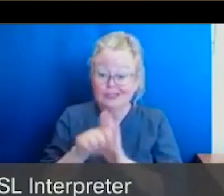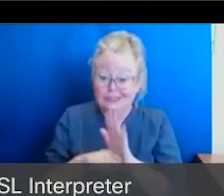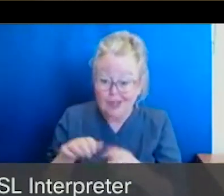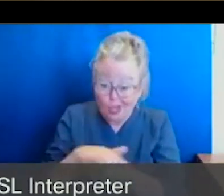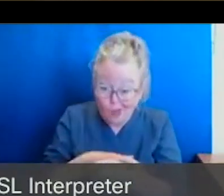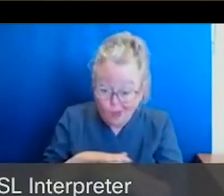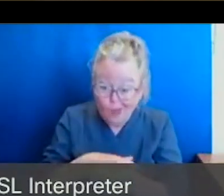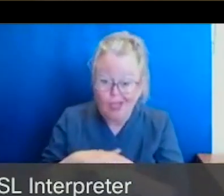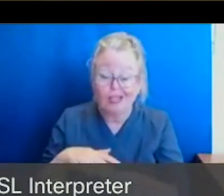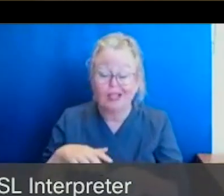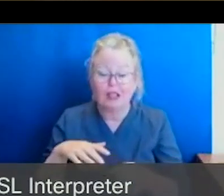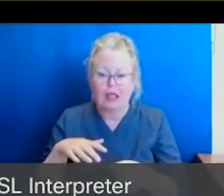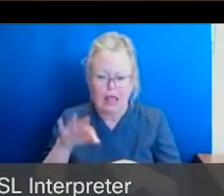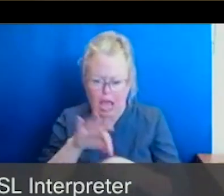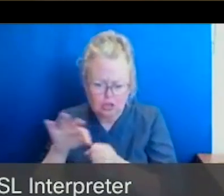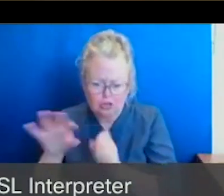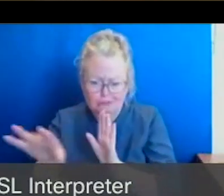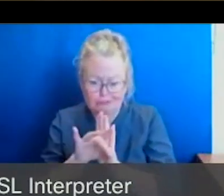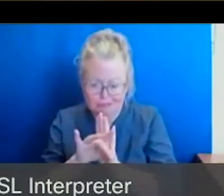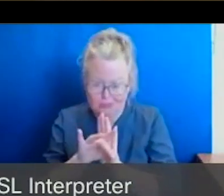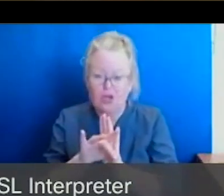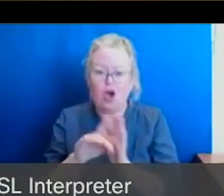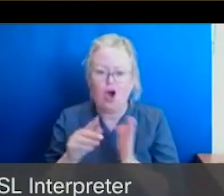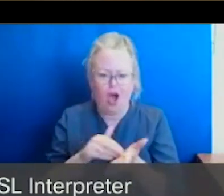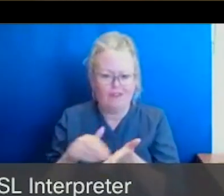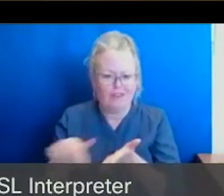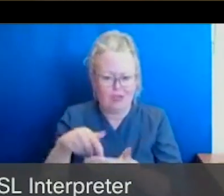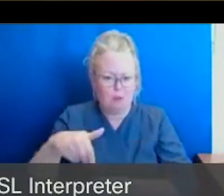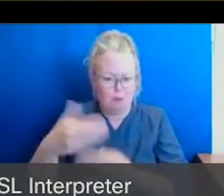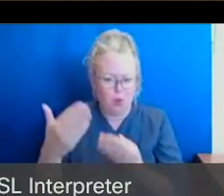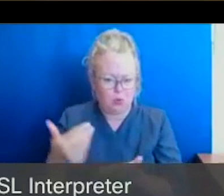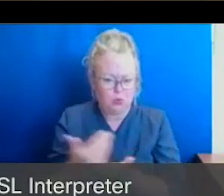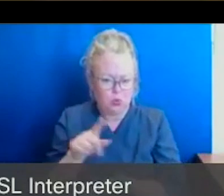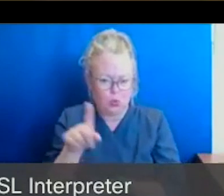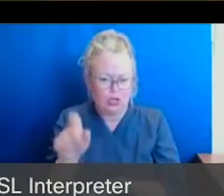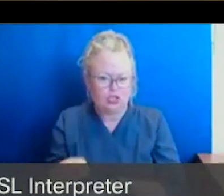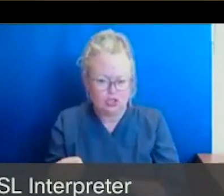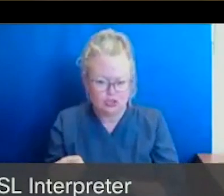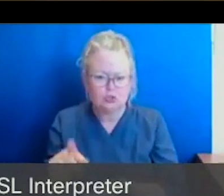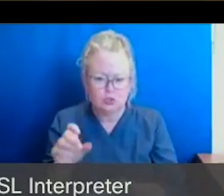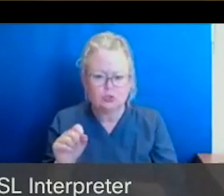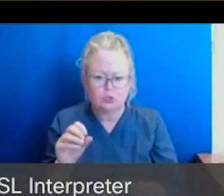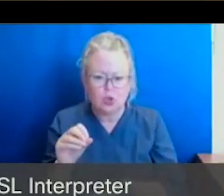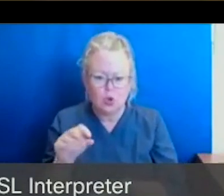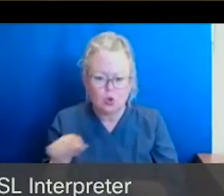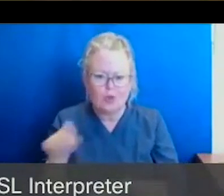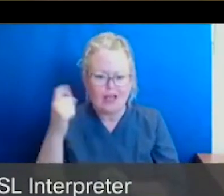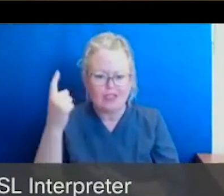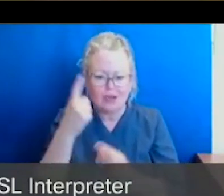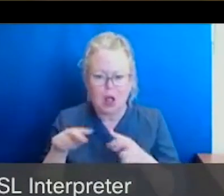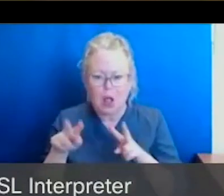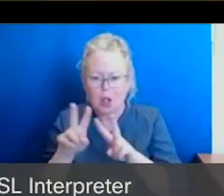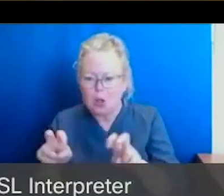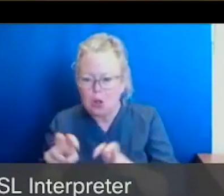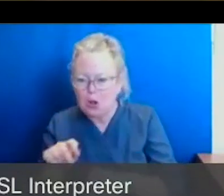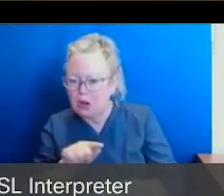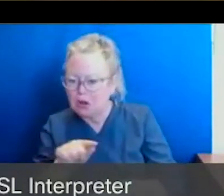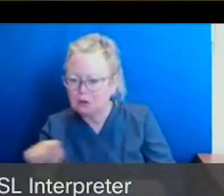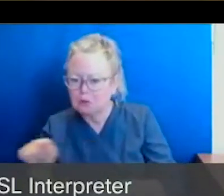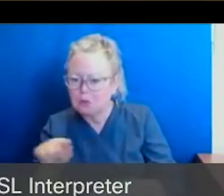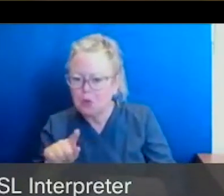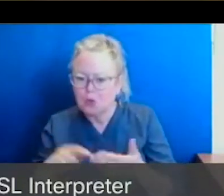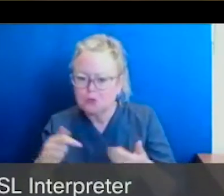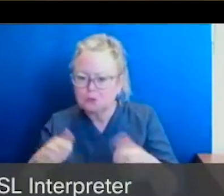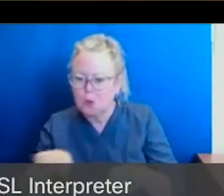you an indication into the types of questions that the states are specifically interested in exploring. Once you